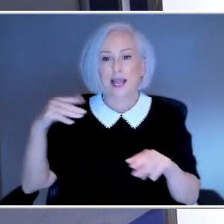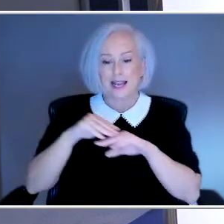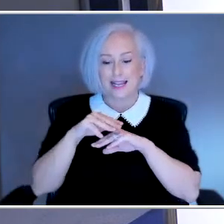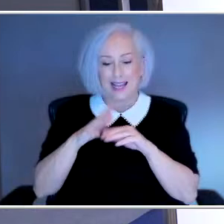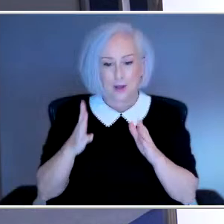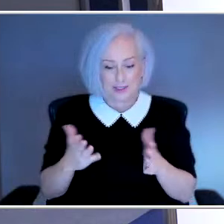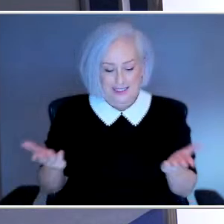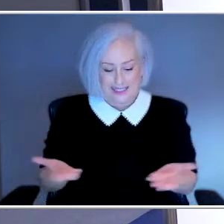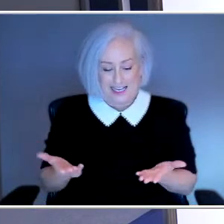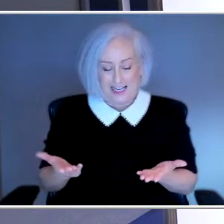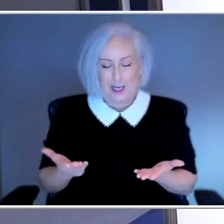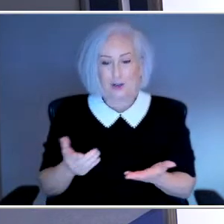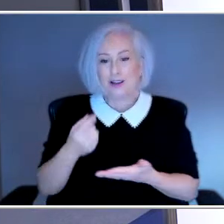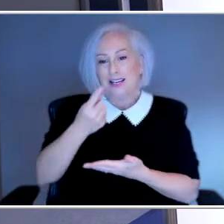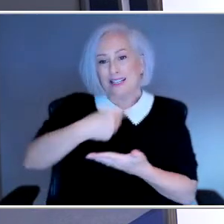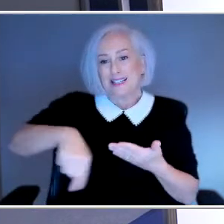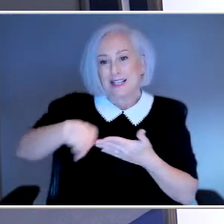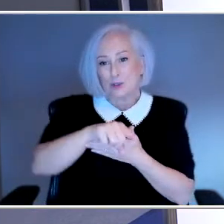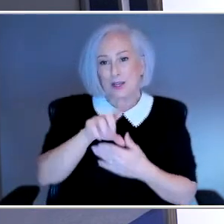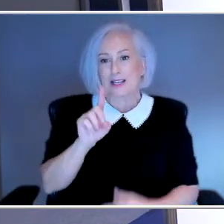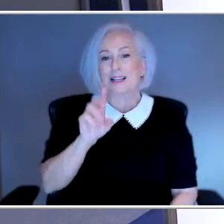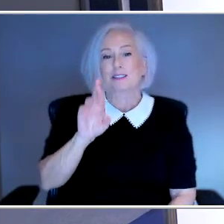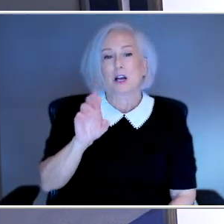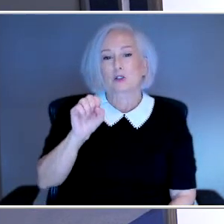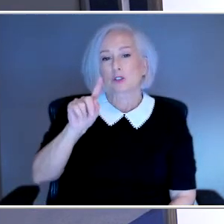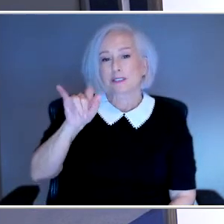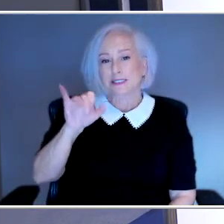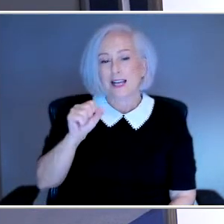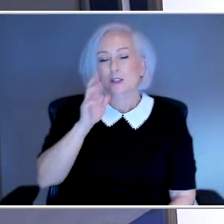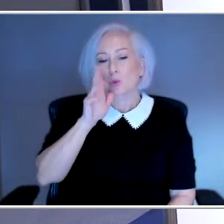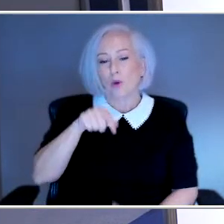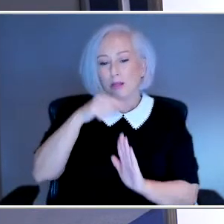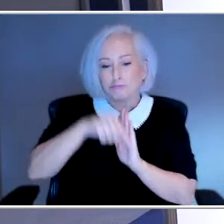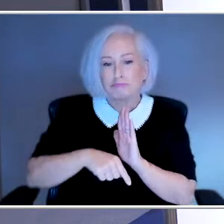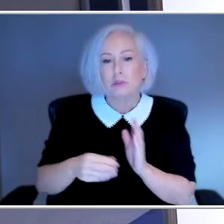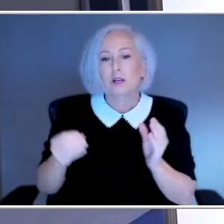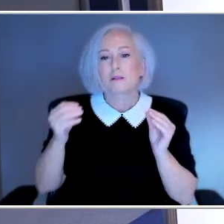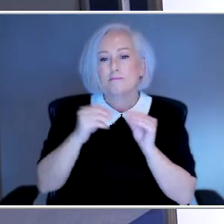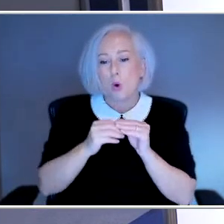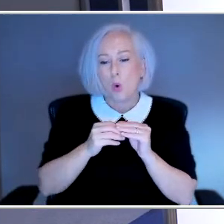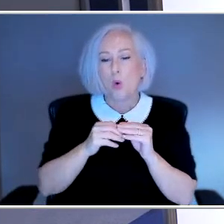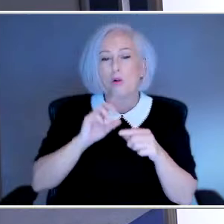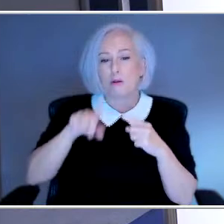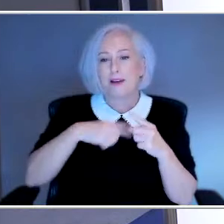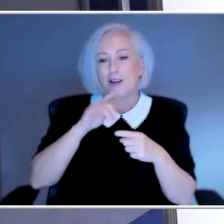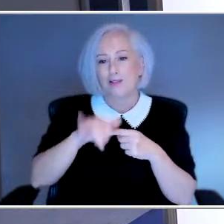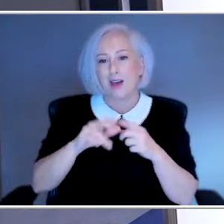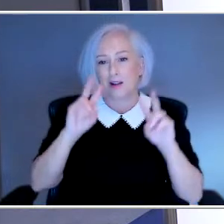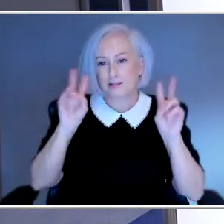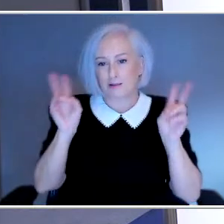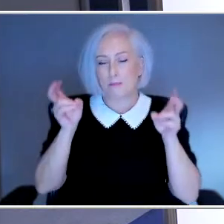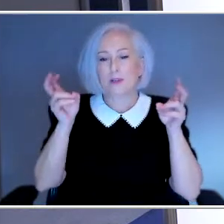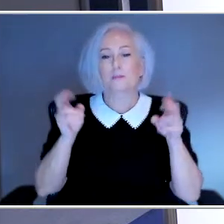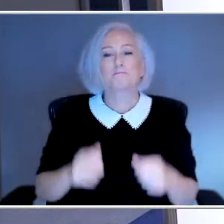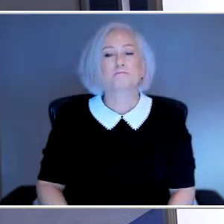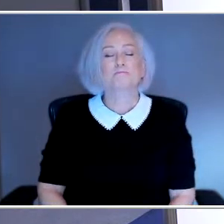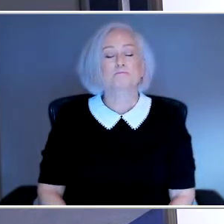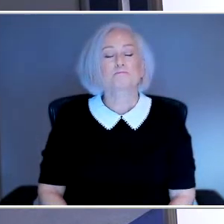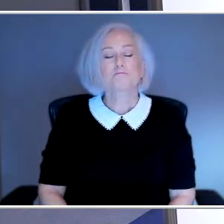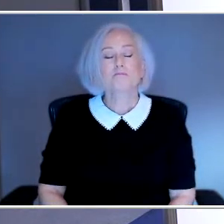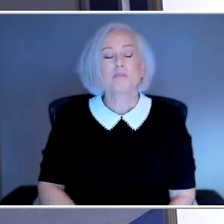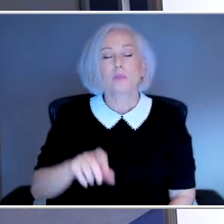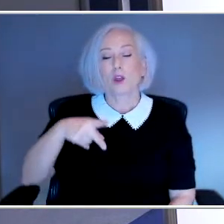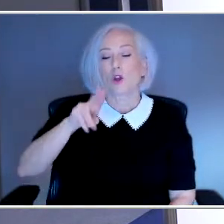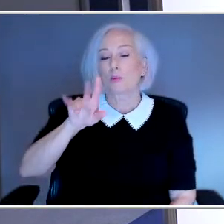week is going to dive much deeper into this conversation. But I want to talk about it as it pertains to your case, Priscilla. What were you